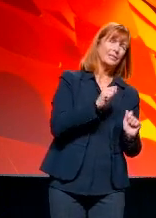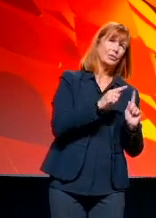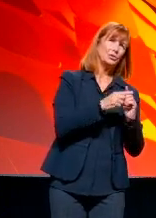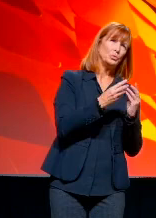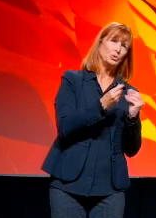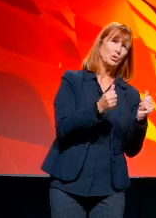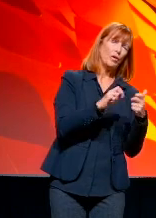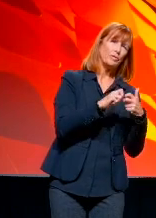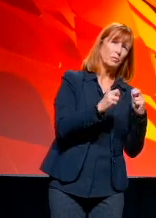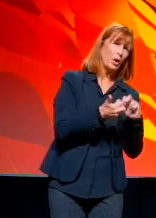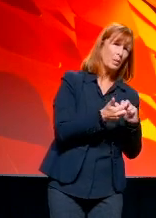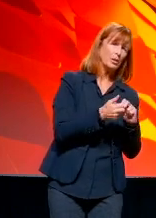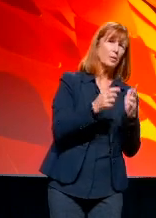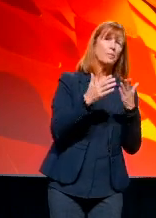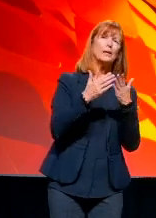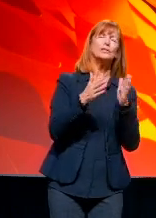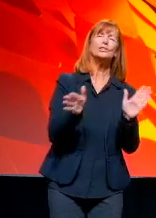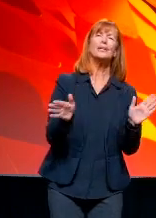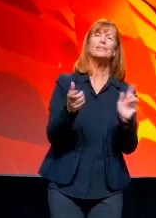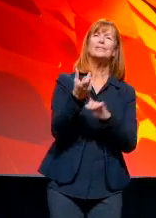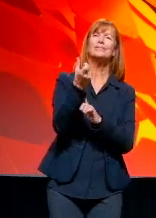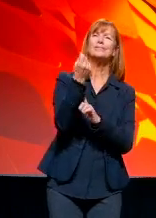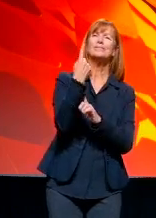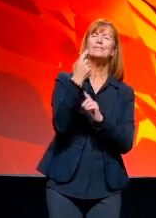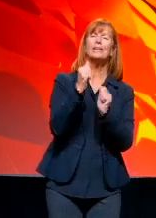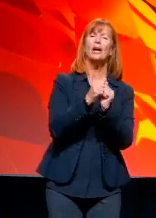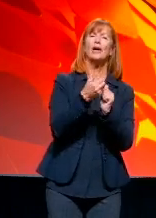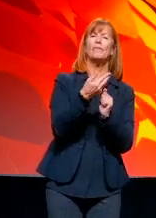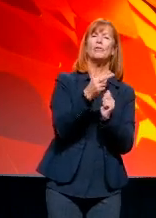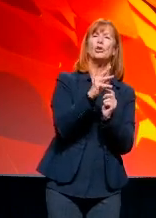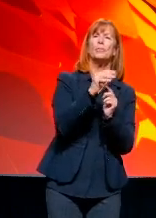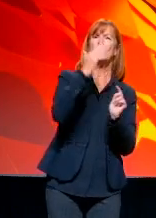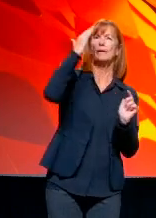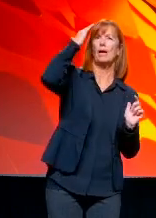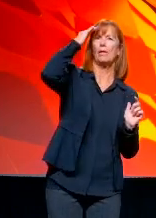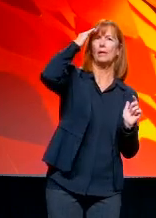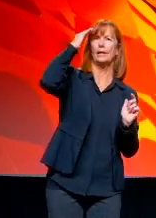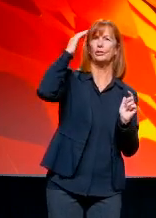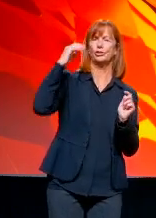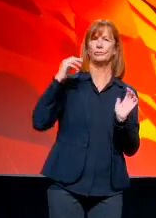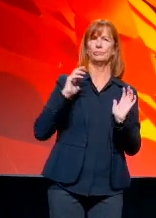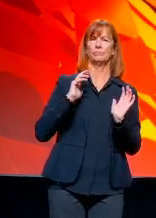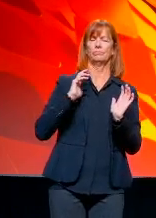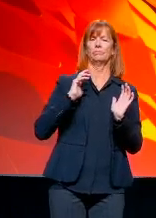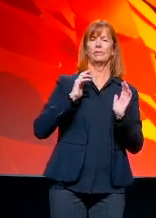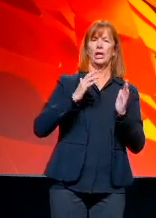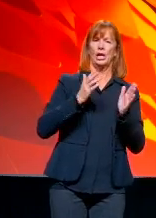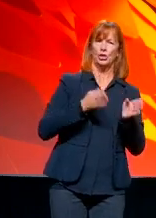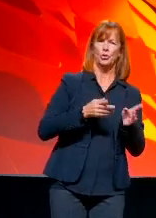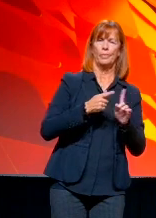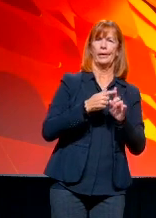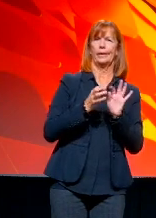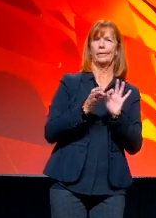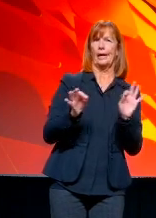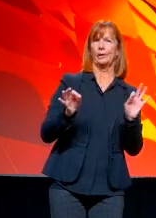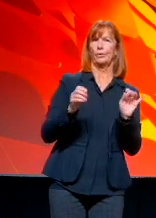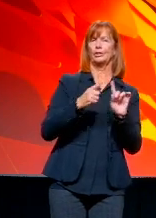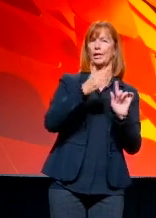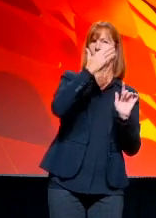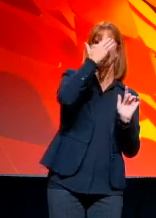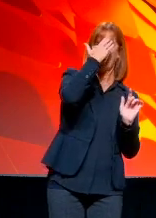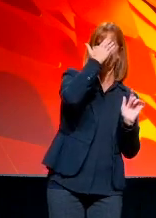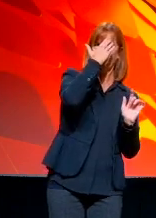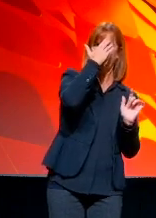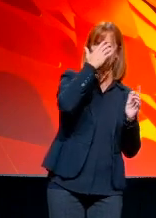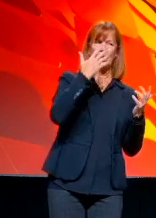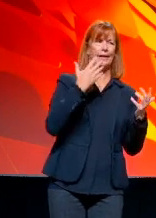have is a general understanding of human knowledge and human language and the word knowledge. And then as a result, we